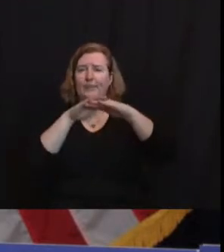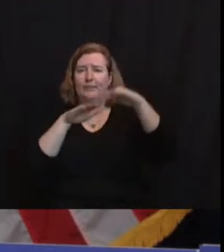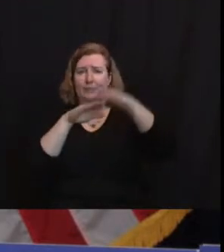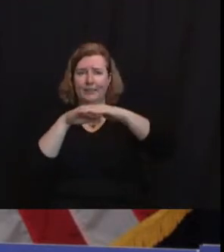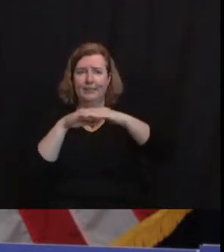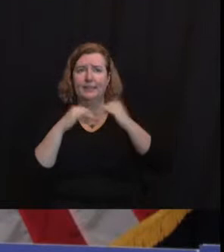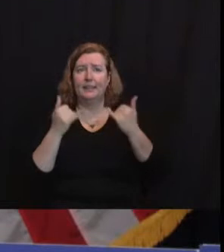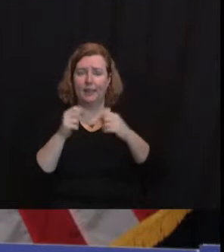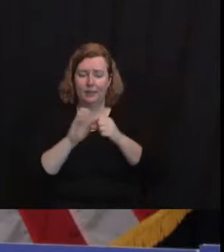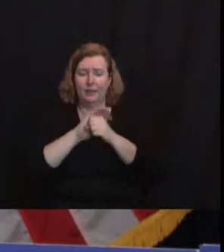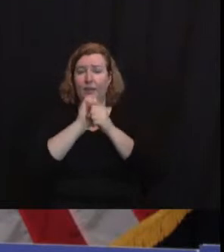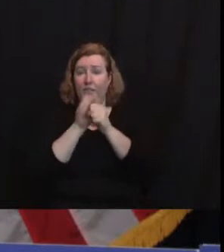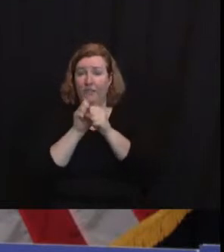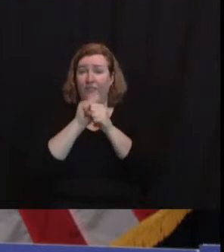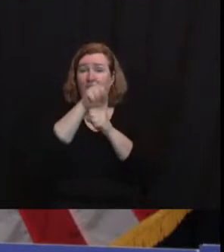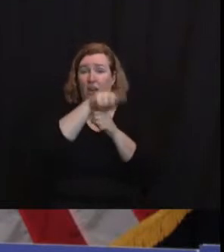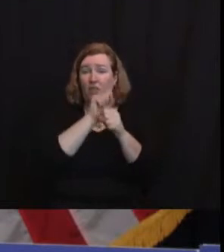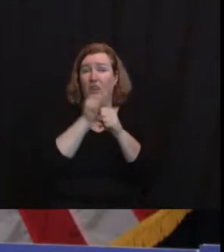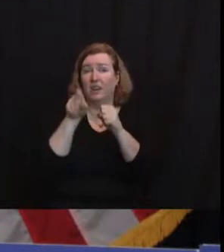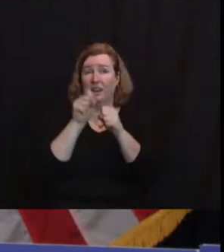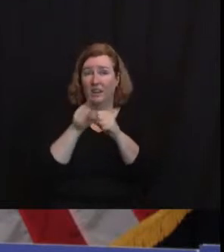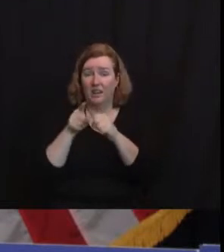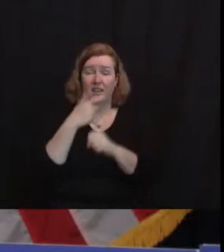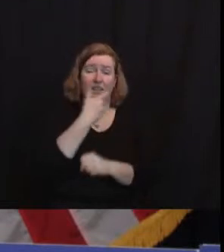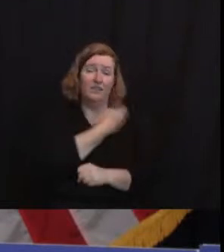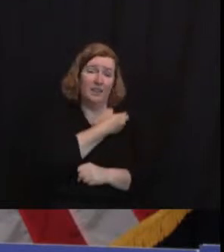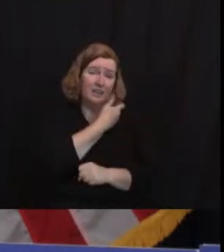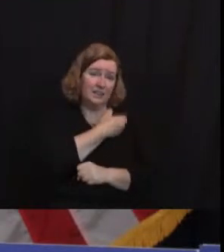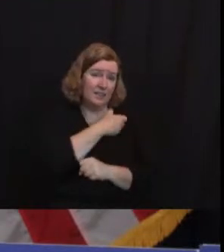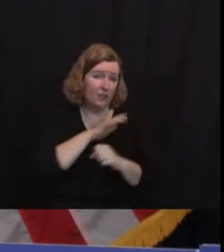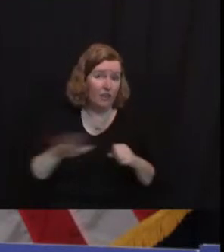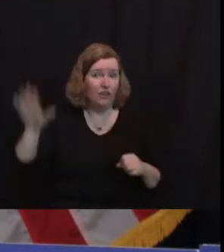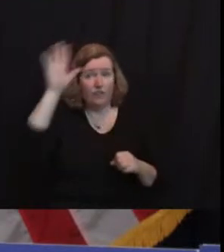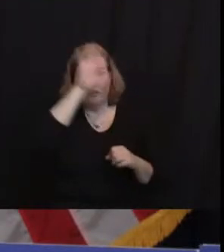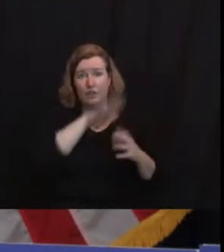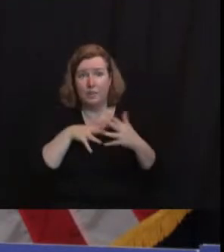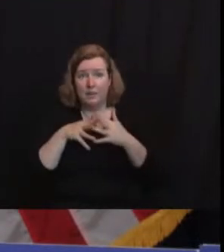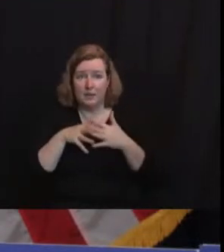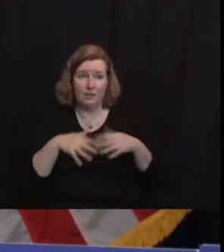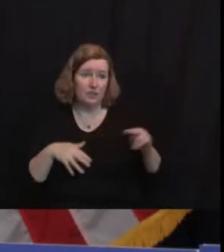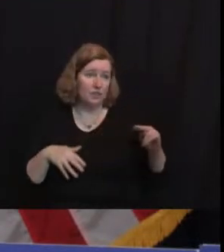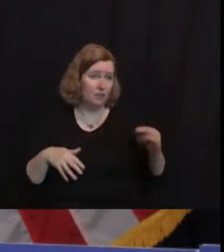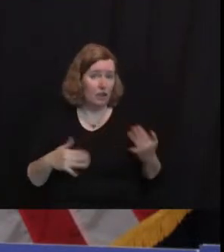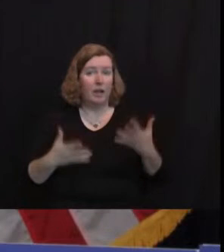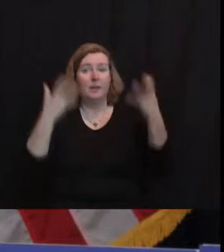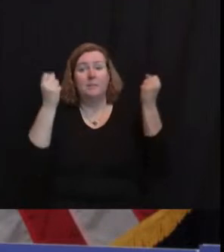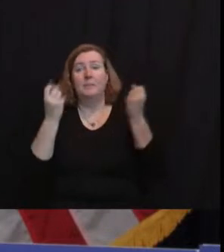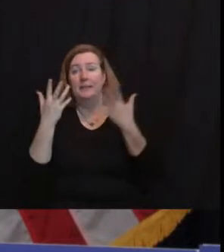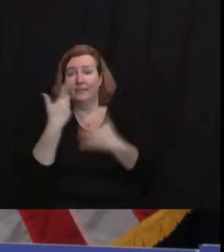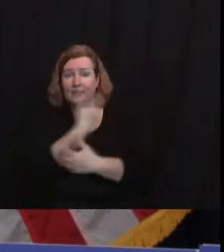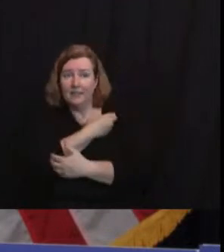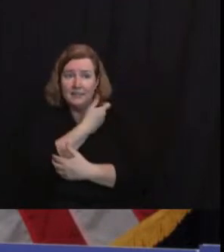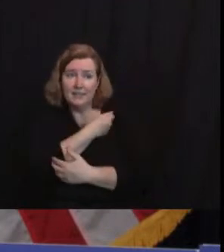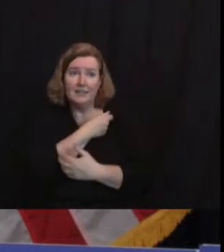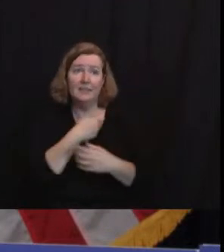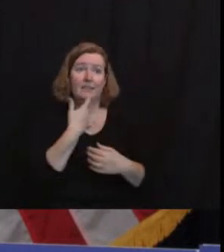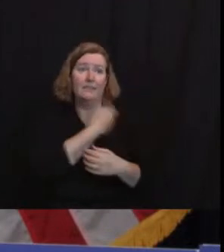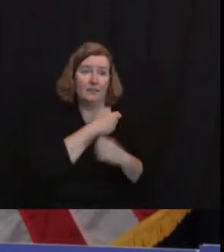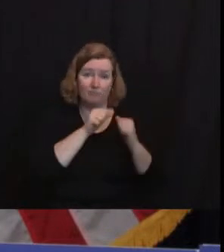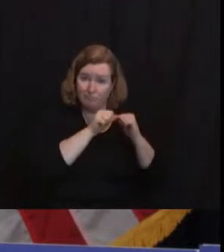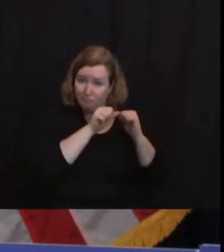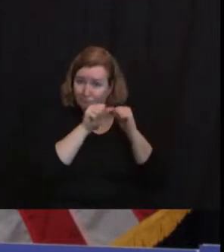of vaccination of individuals in the country, in New Jersey, the durability, as we mentioned a moment